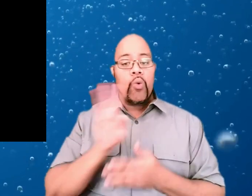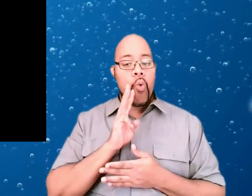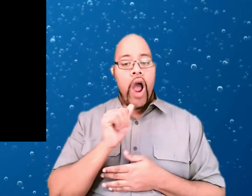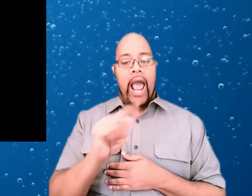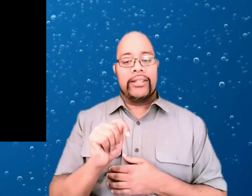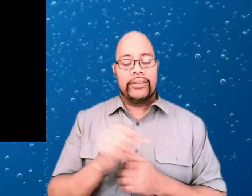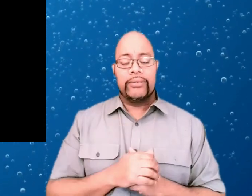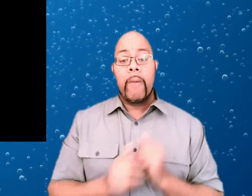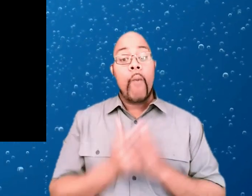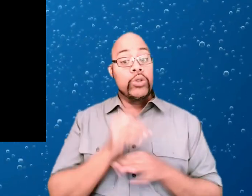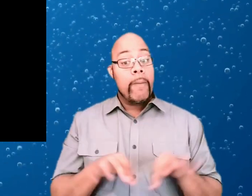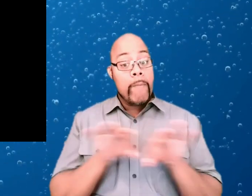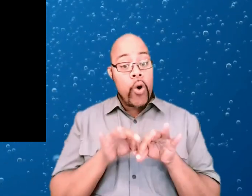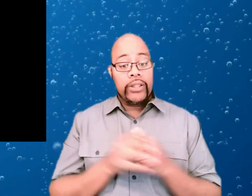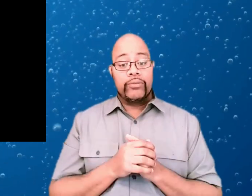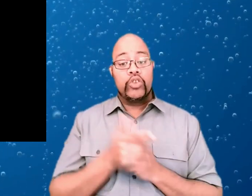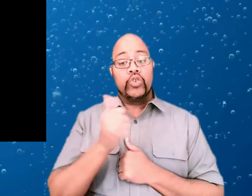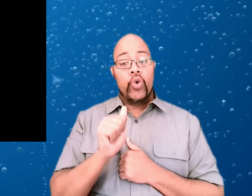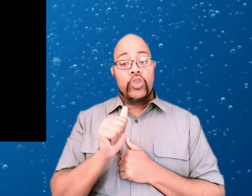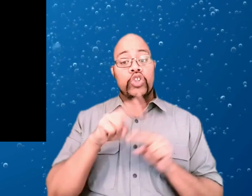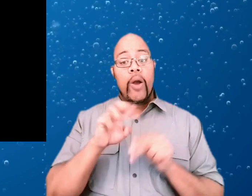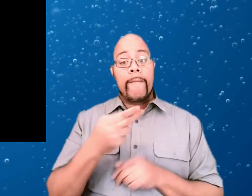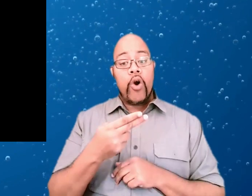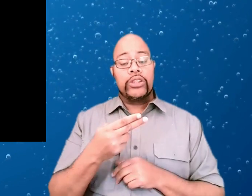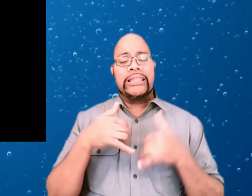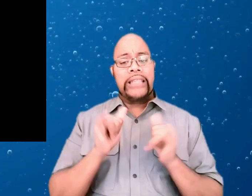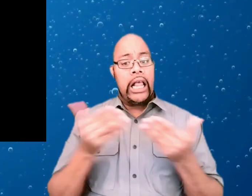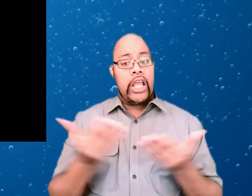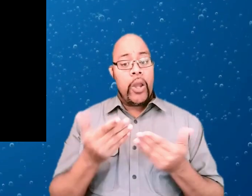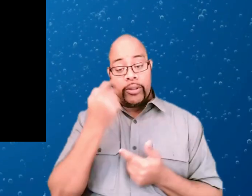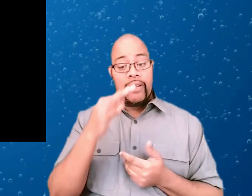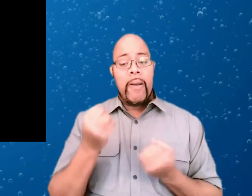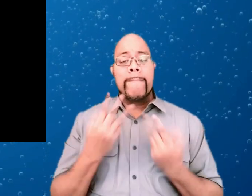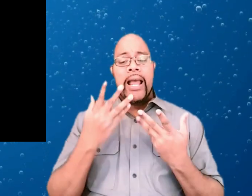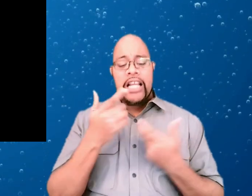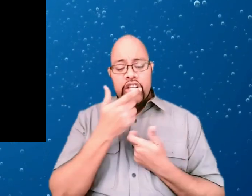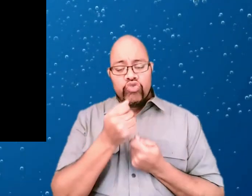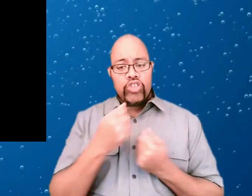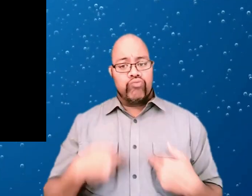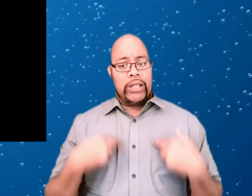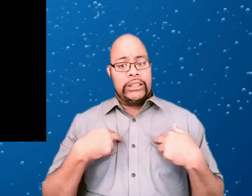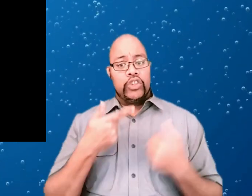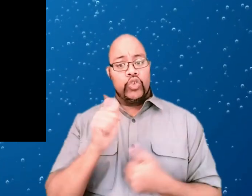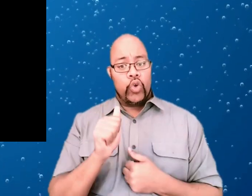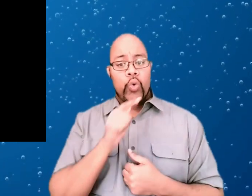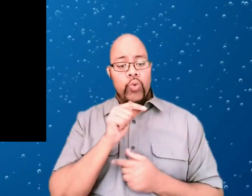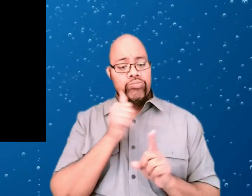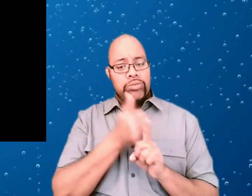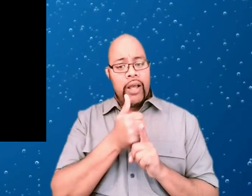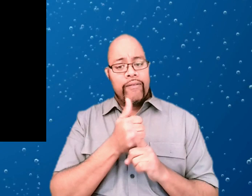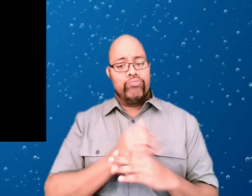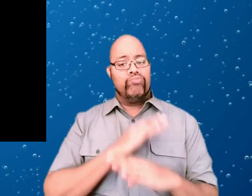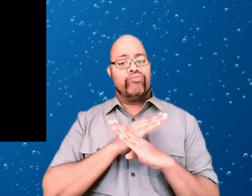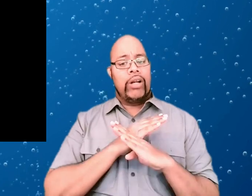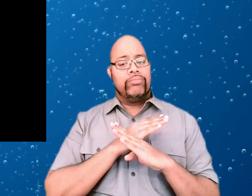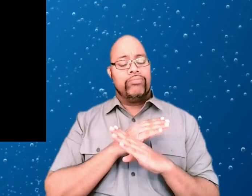Water Act. But most importantly, Georgia's salt marsh is still here thanks to the many interested residents of Georgia who are salt